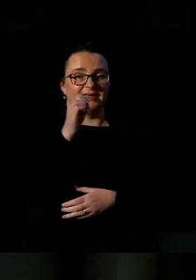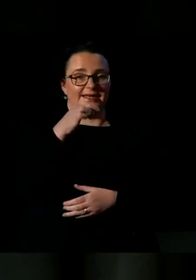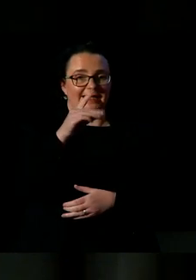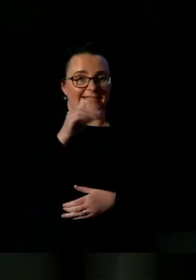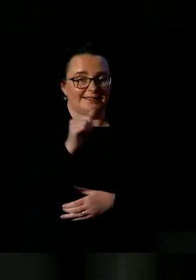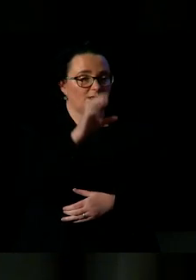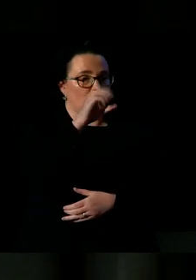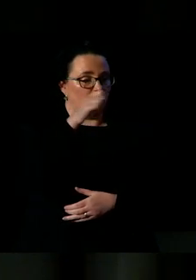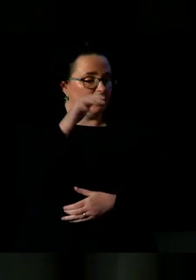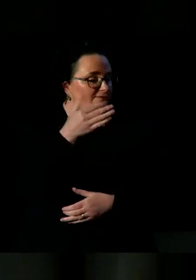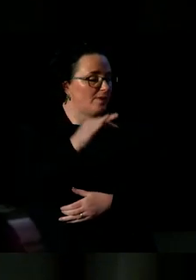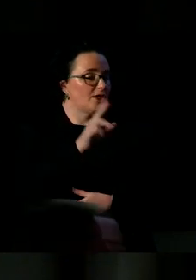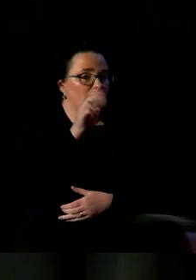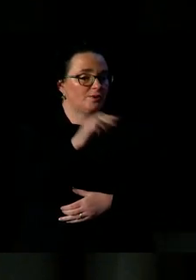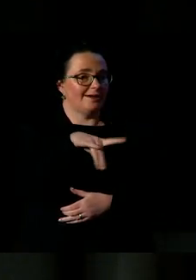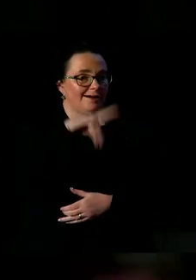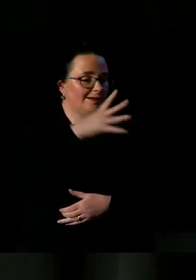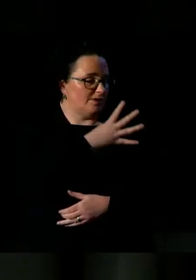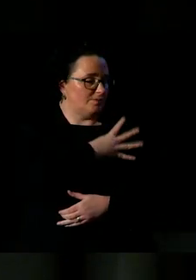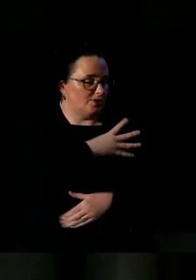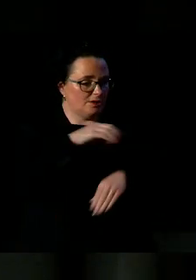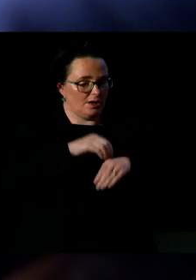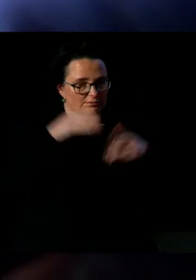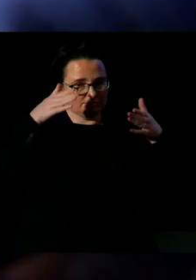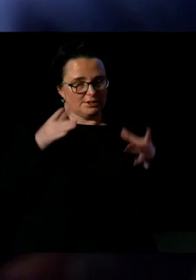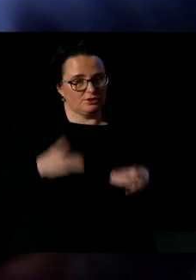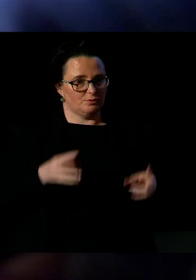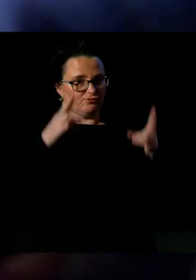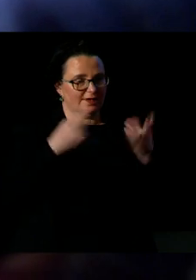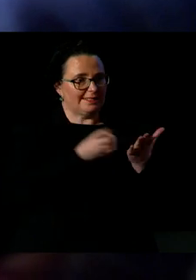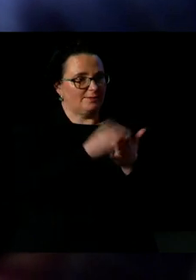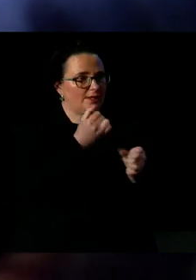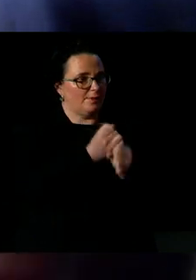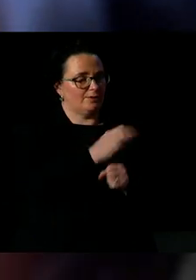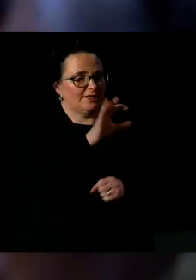High Commission on Human Rights to tell us about them.